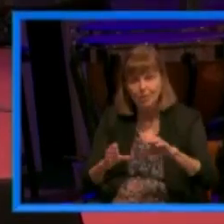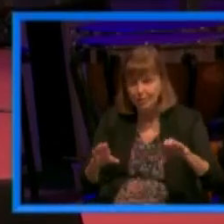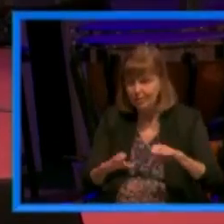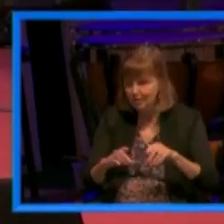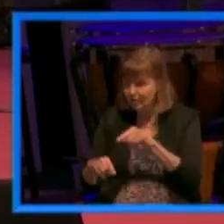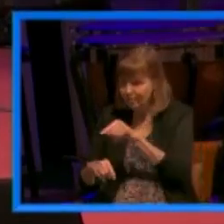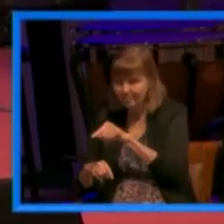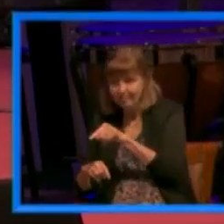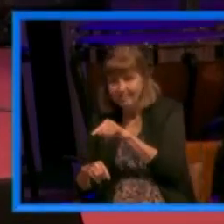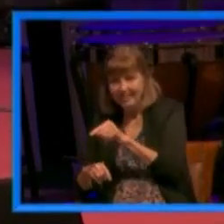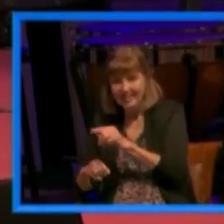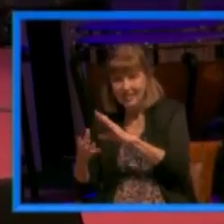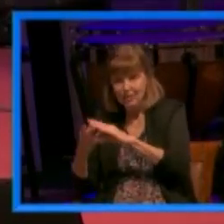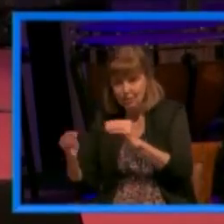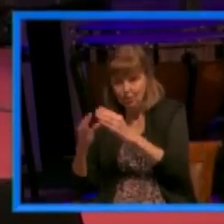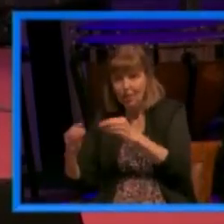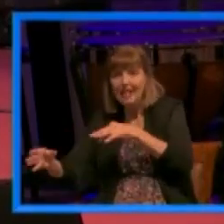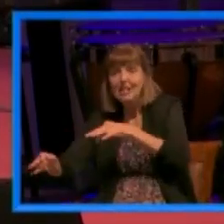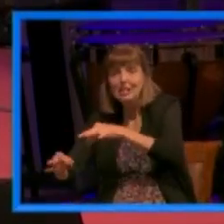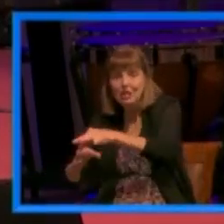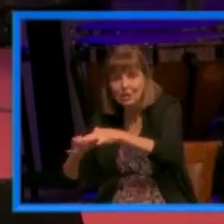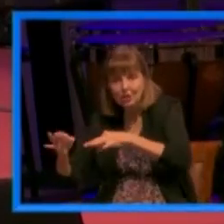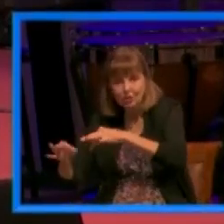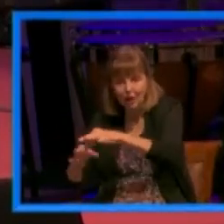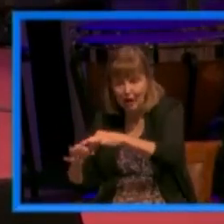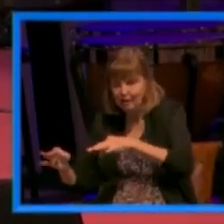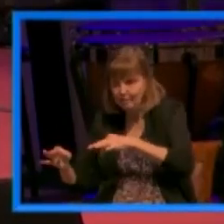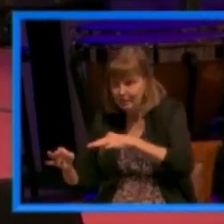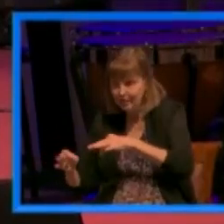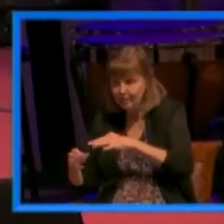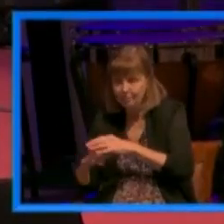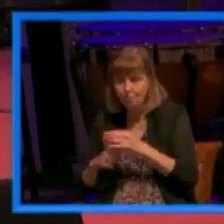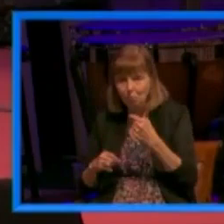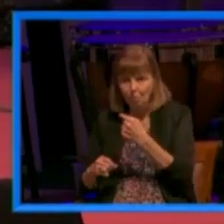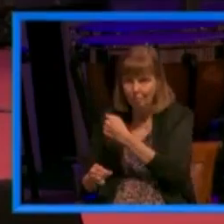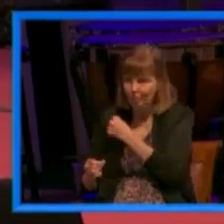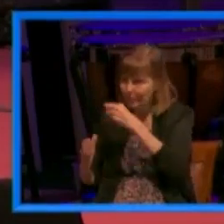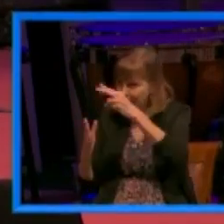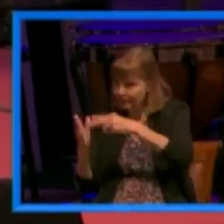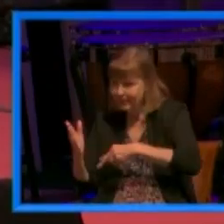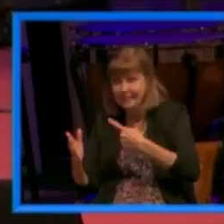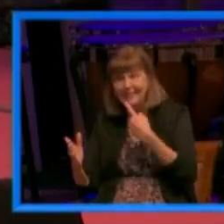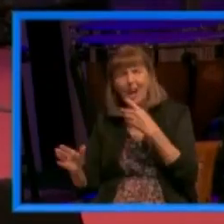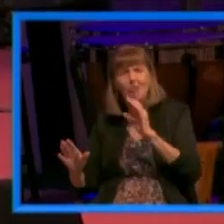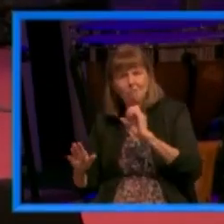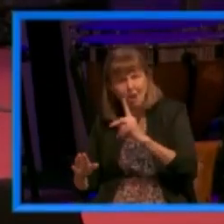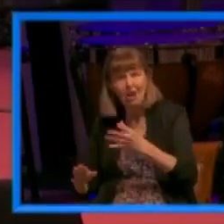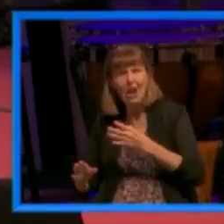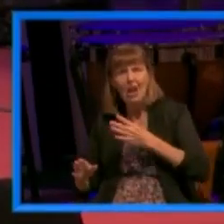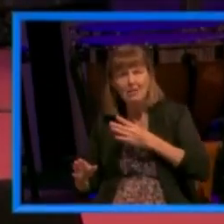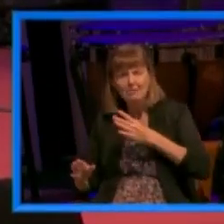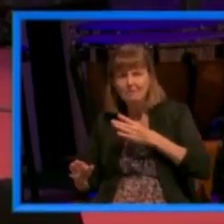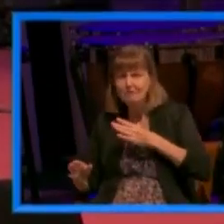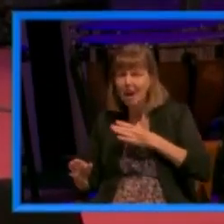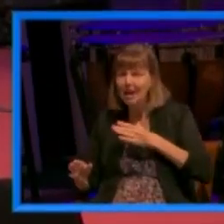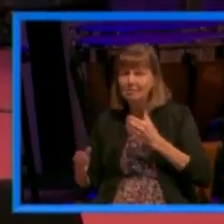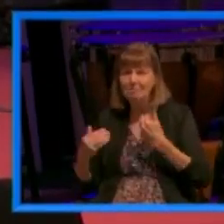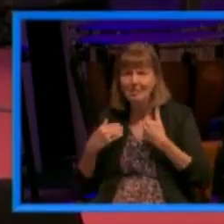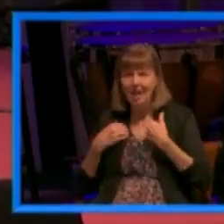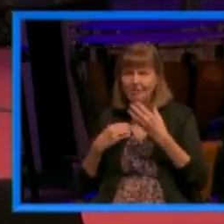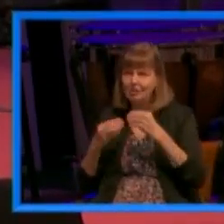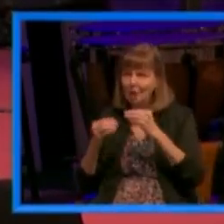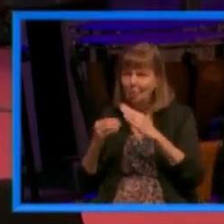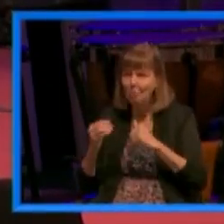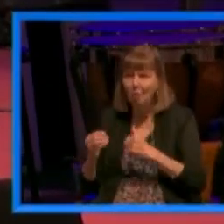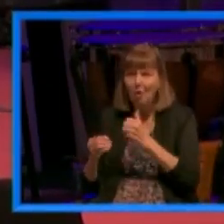descriptive. This is not prescriptive. We don't read Genesis 16 and make an argument for polygamy. We read Genesis 16 and make an argument for Sarah and